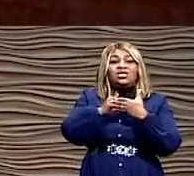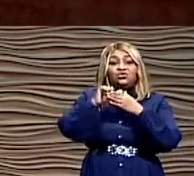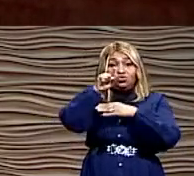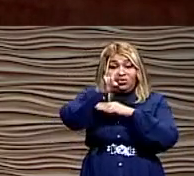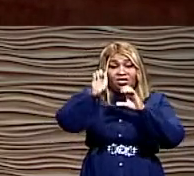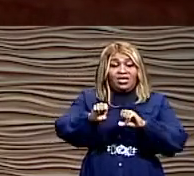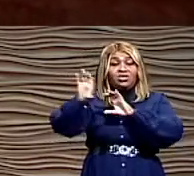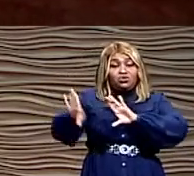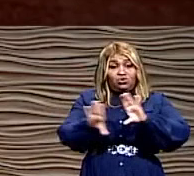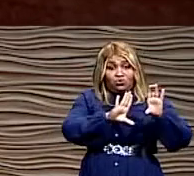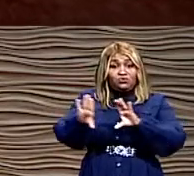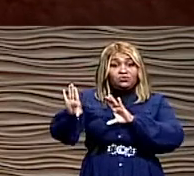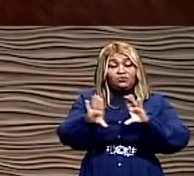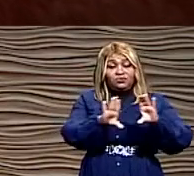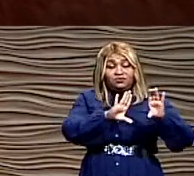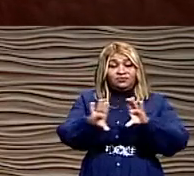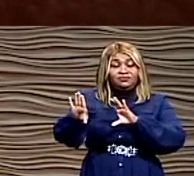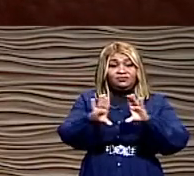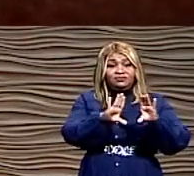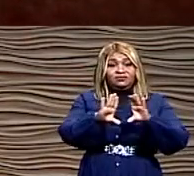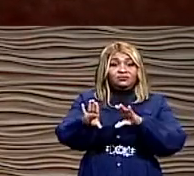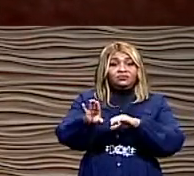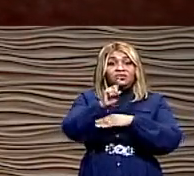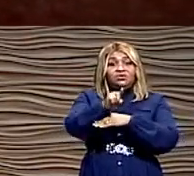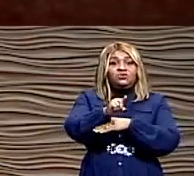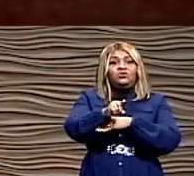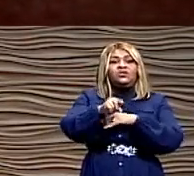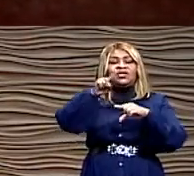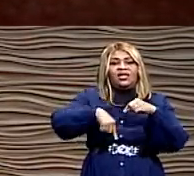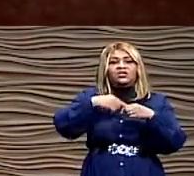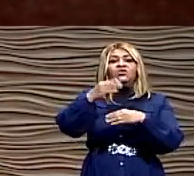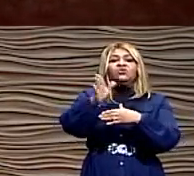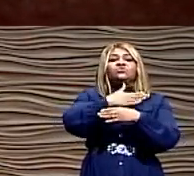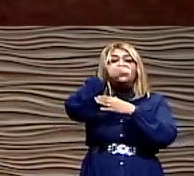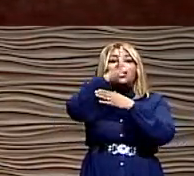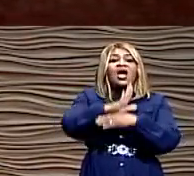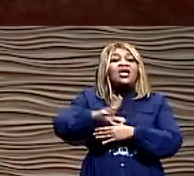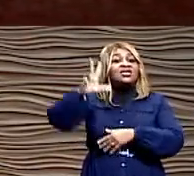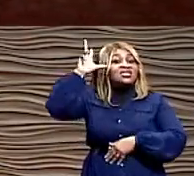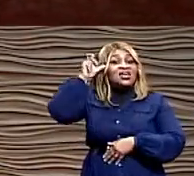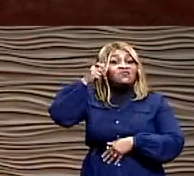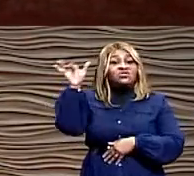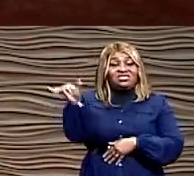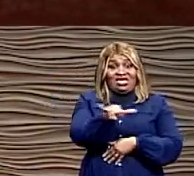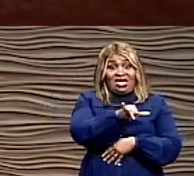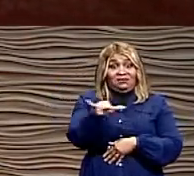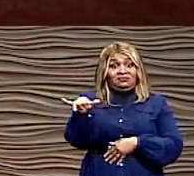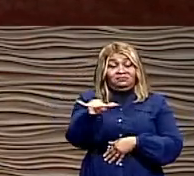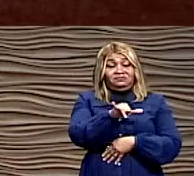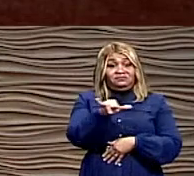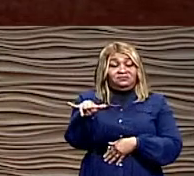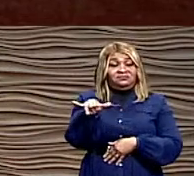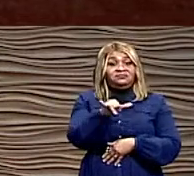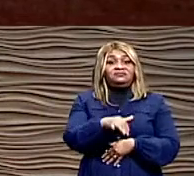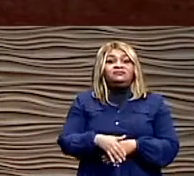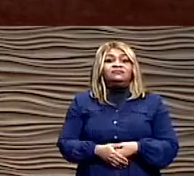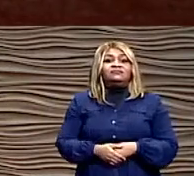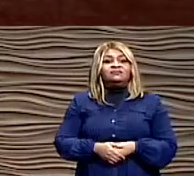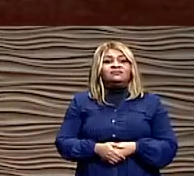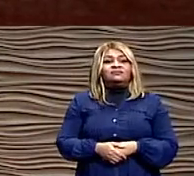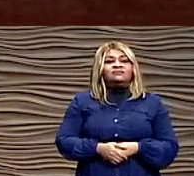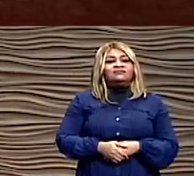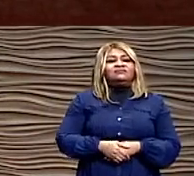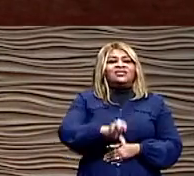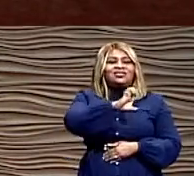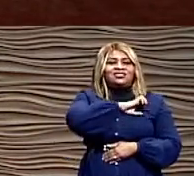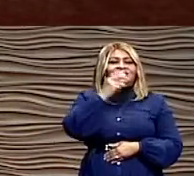do, way in the middle of the air. You can't serve God and Satan too, way in the middle of the air.